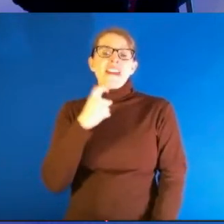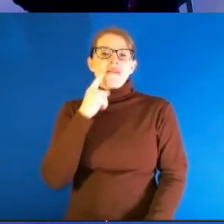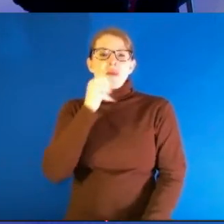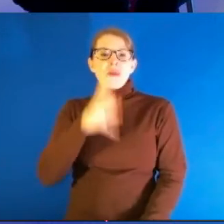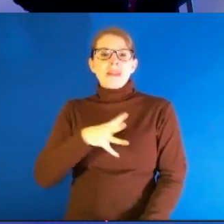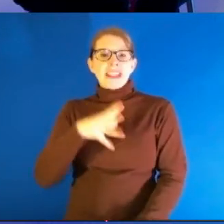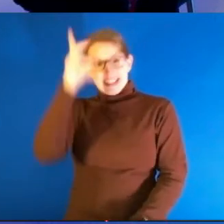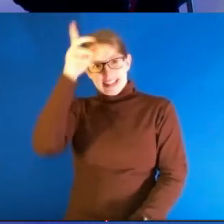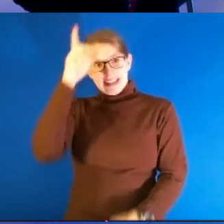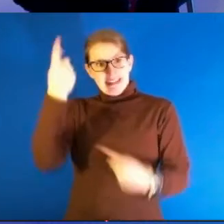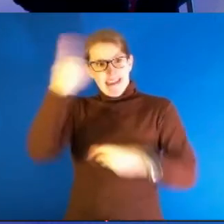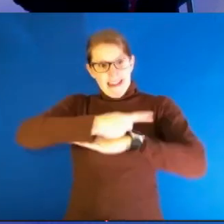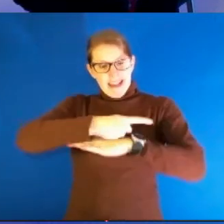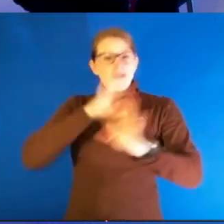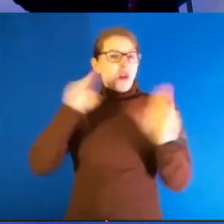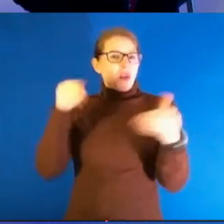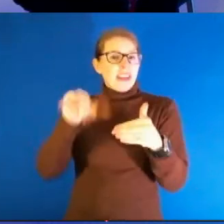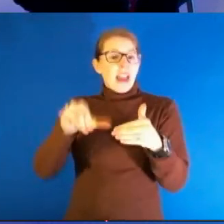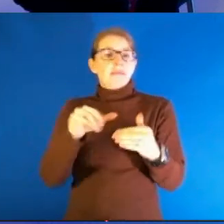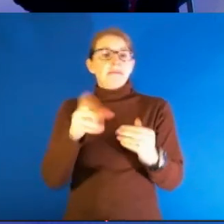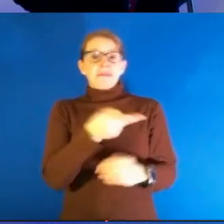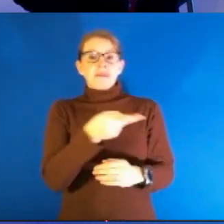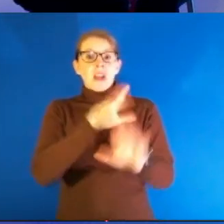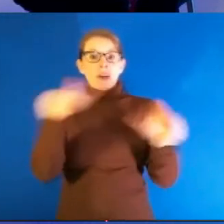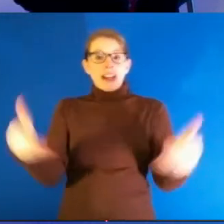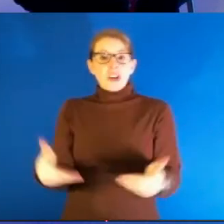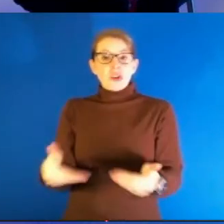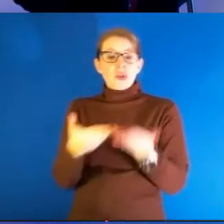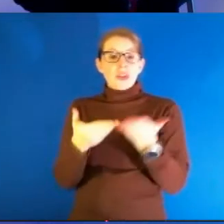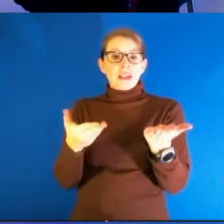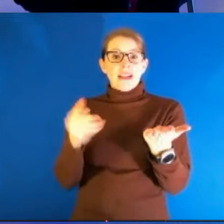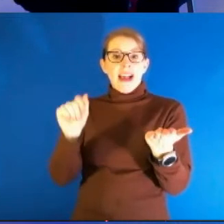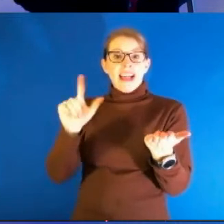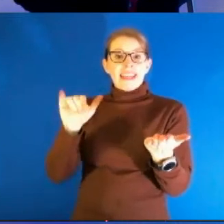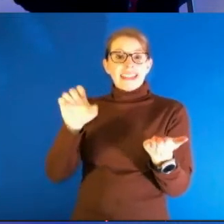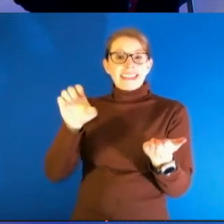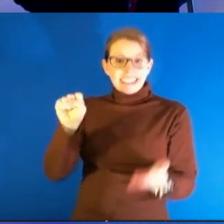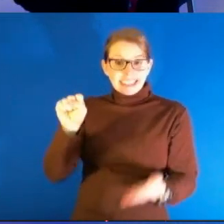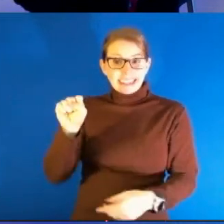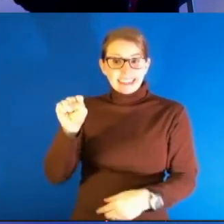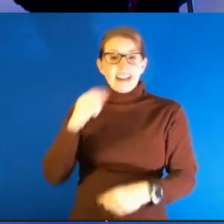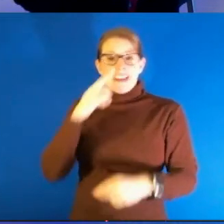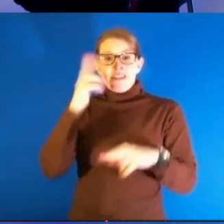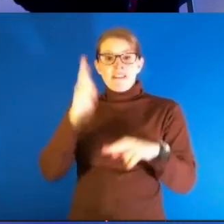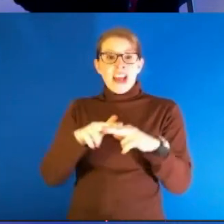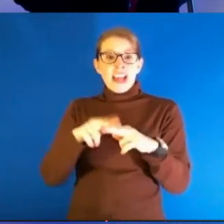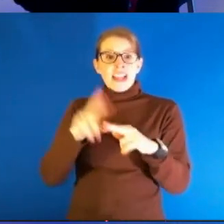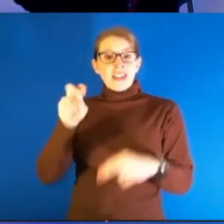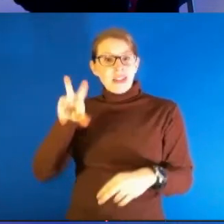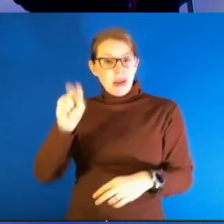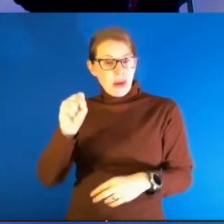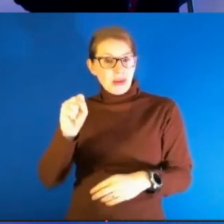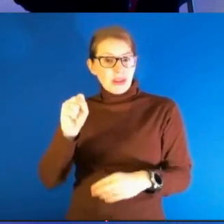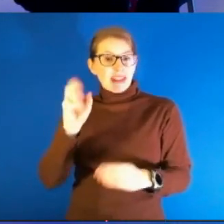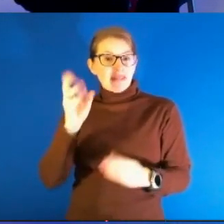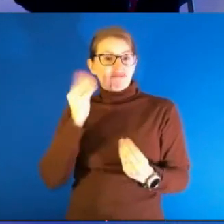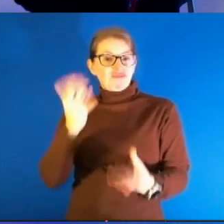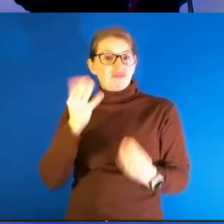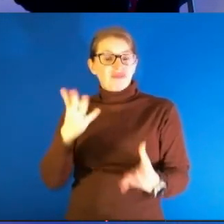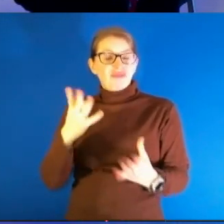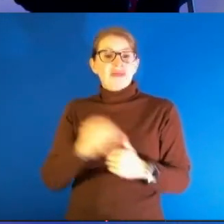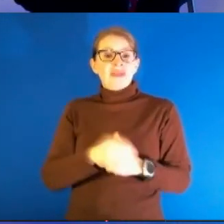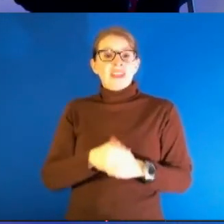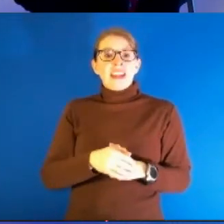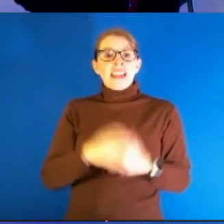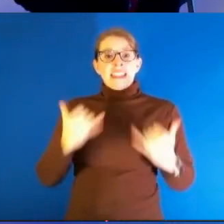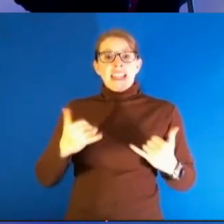get back to you in a second, but I want to introduce everyone to Alexis. And we've got some fun news to share with you. We mentioned at the top of the update that today is